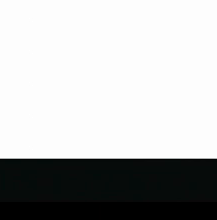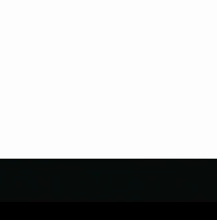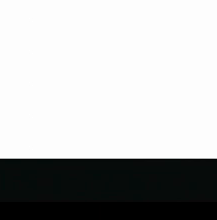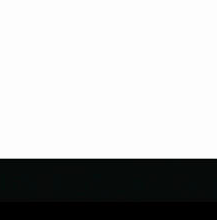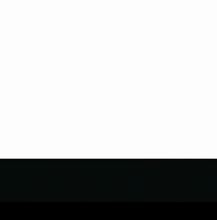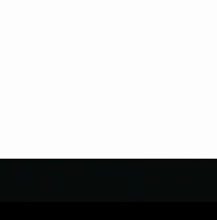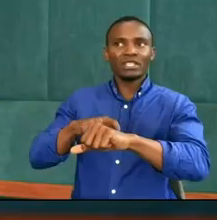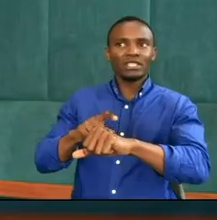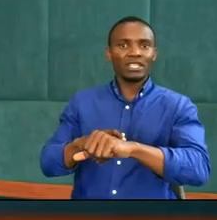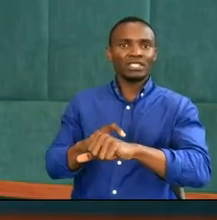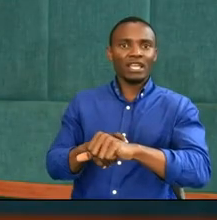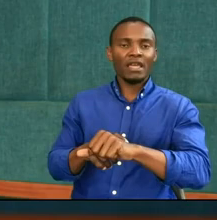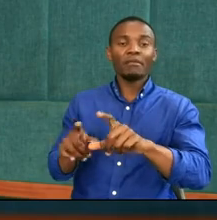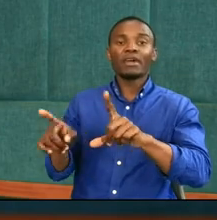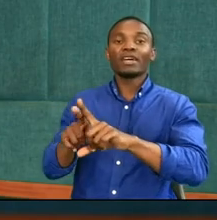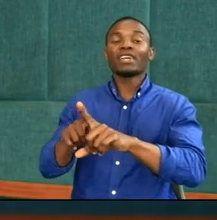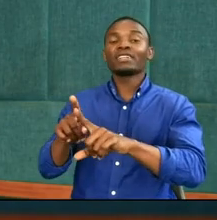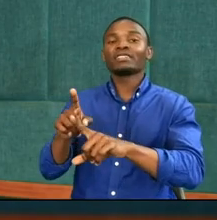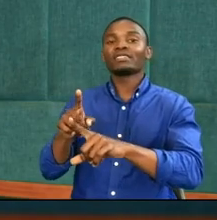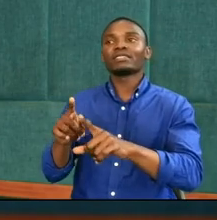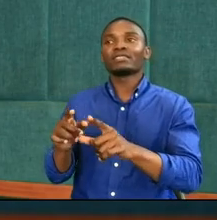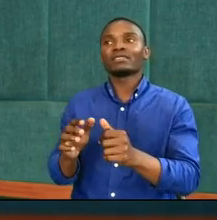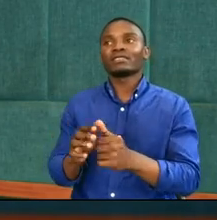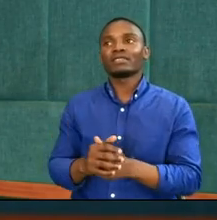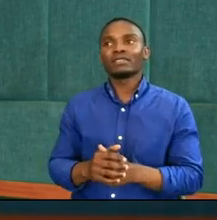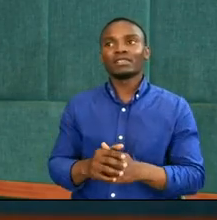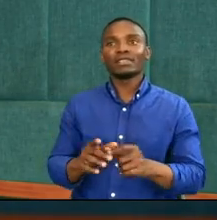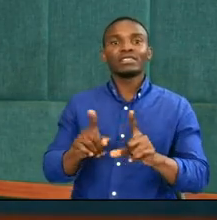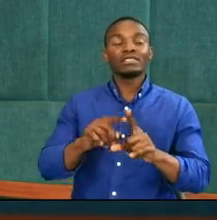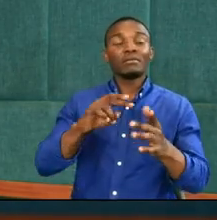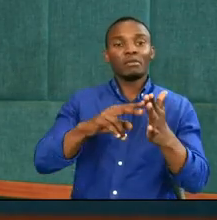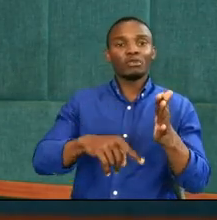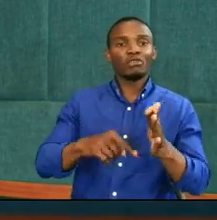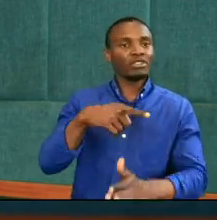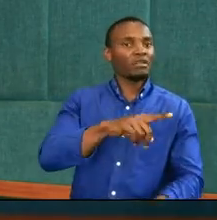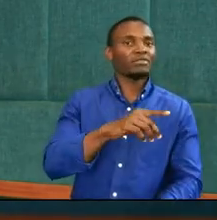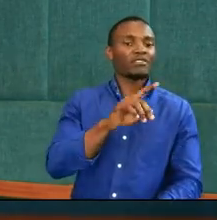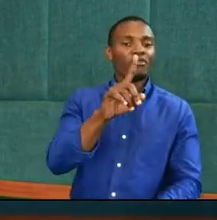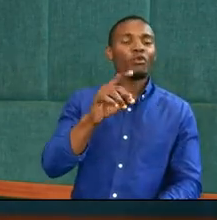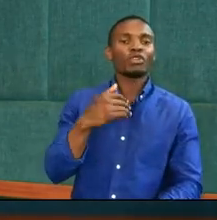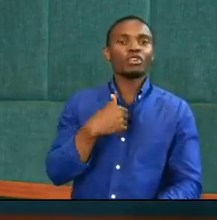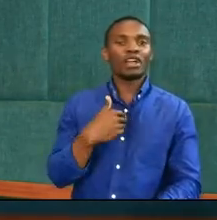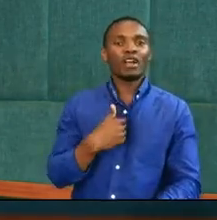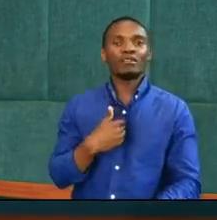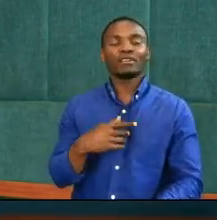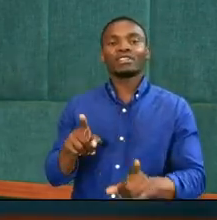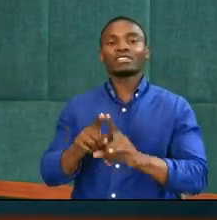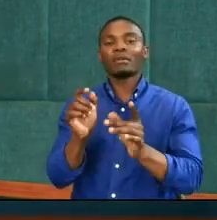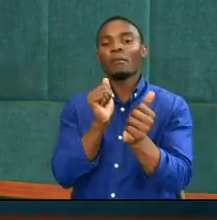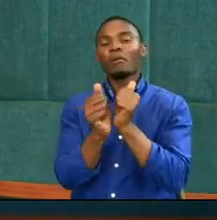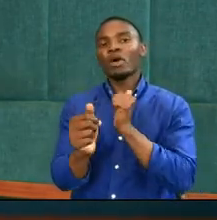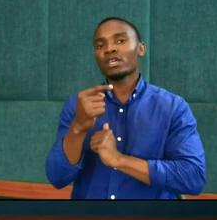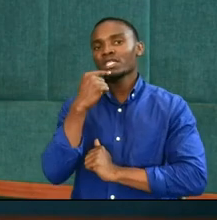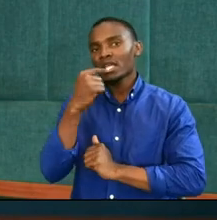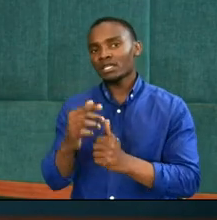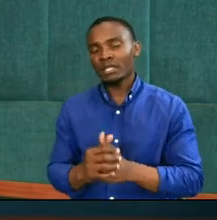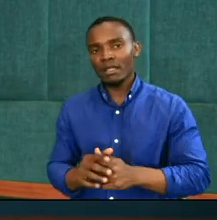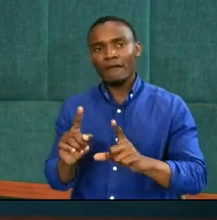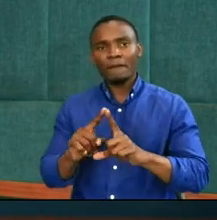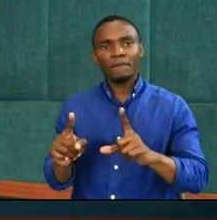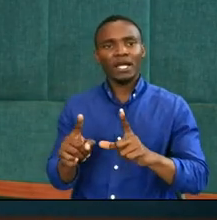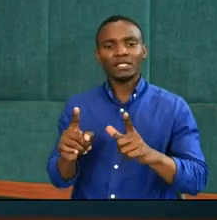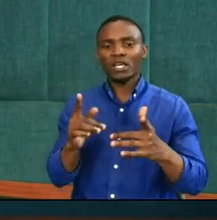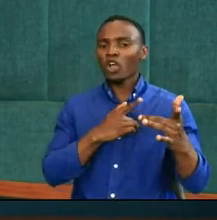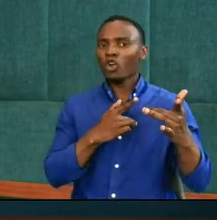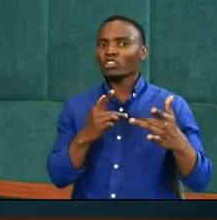The times and the season, which means that they ask him about that also. Right? And he's giving them the answer. But concerning the times